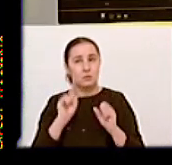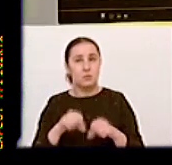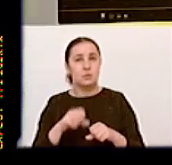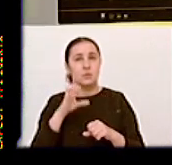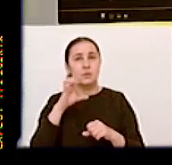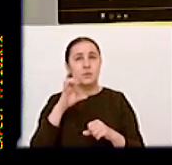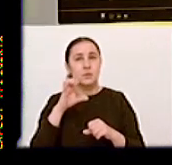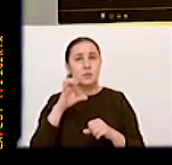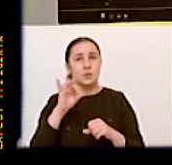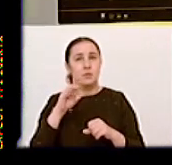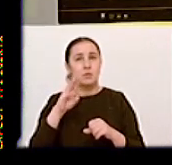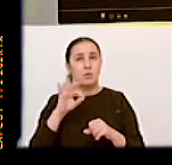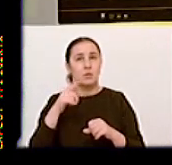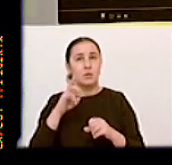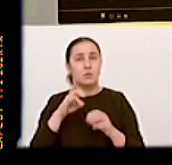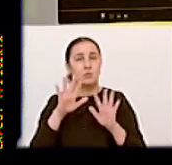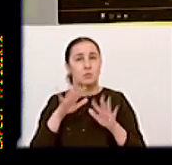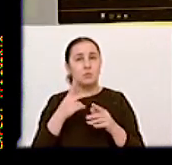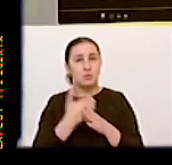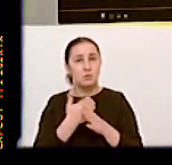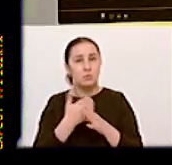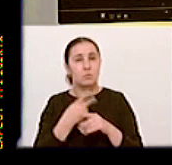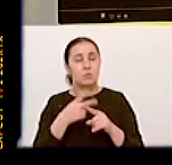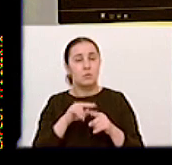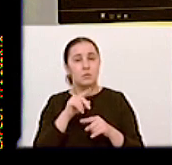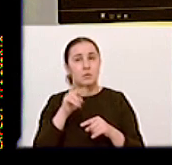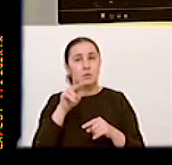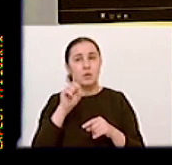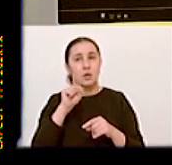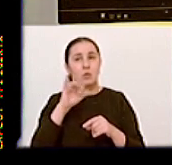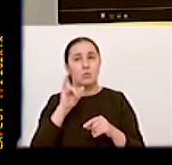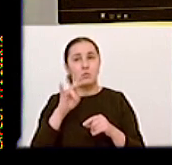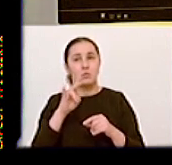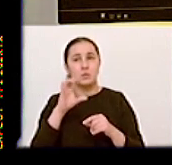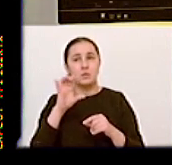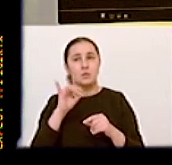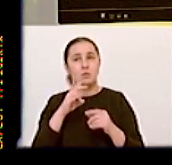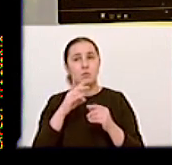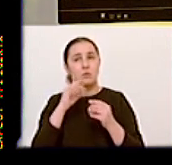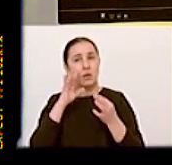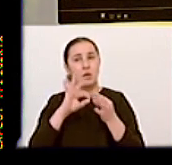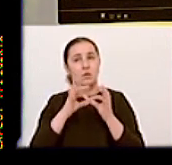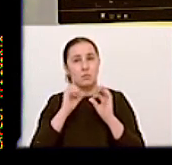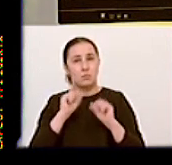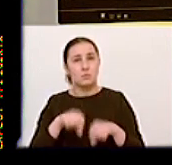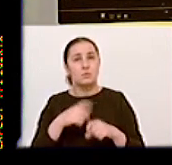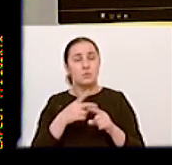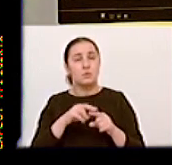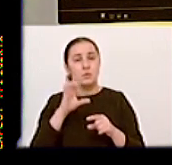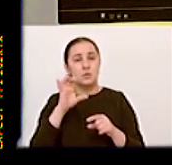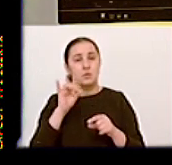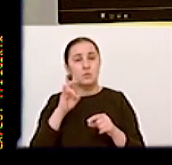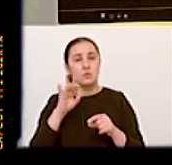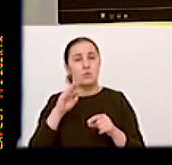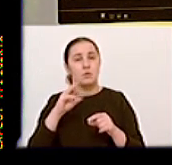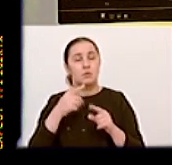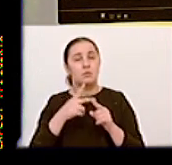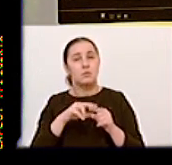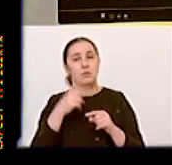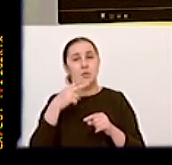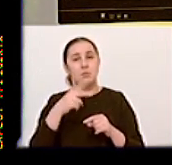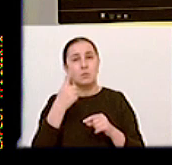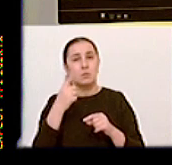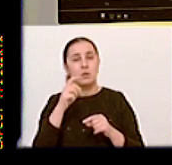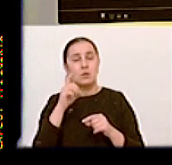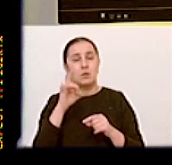Sitogenetik usul yordamida masalan, shu Down sindromini aniqlash mumkin. Çünkü genetik metod o'tkazilganda